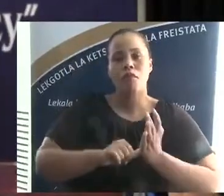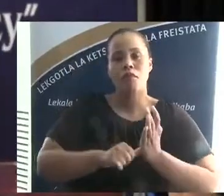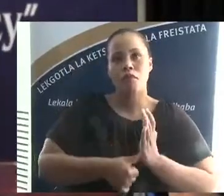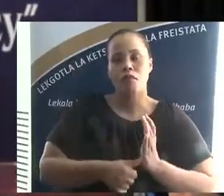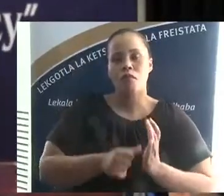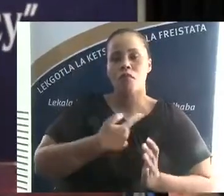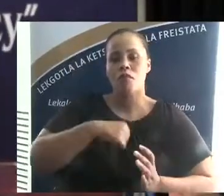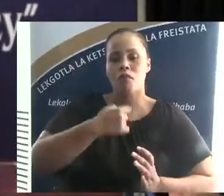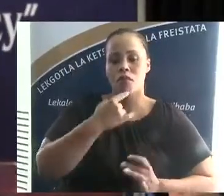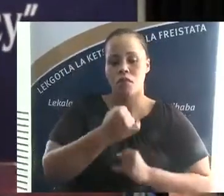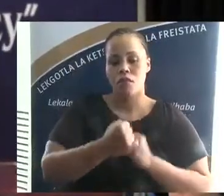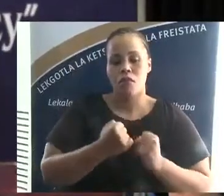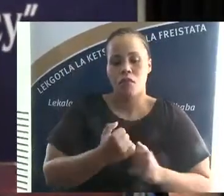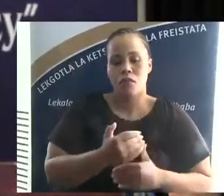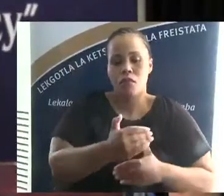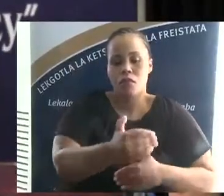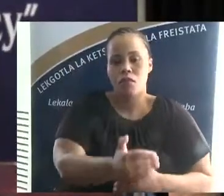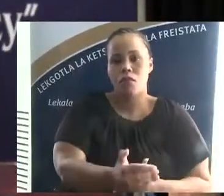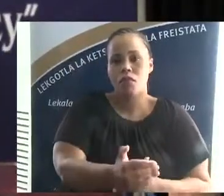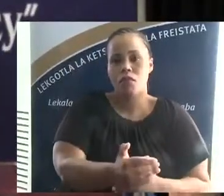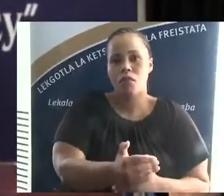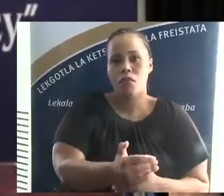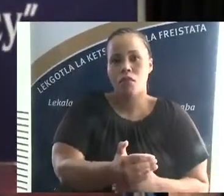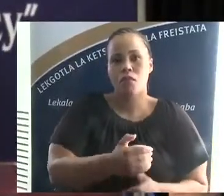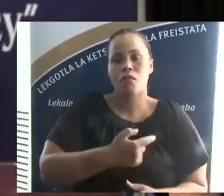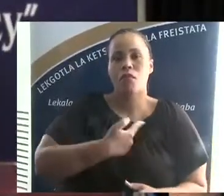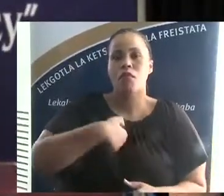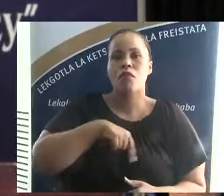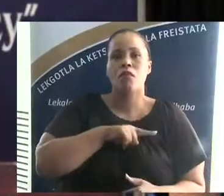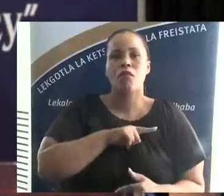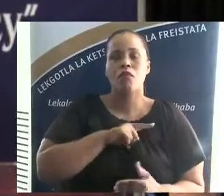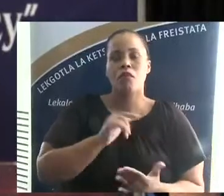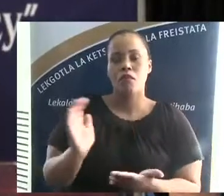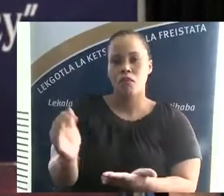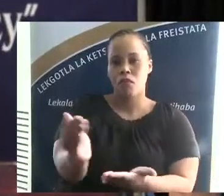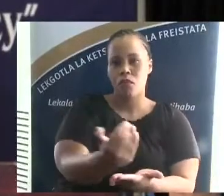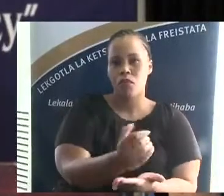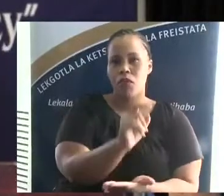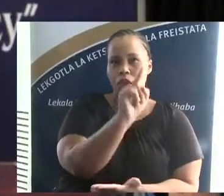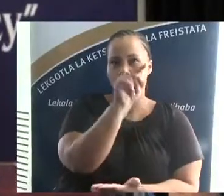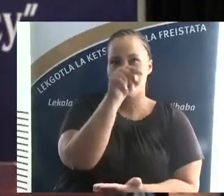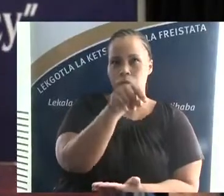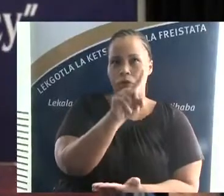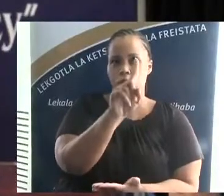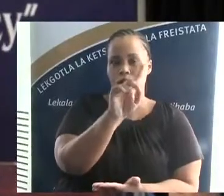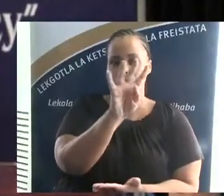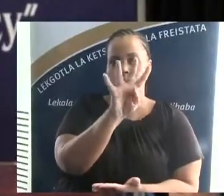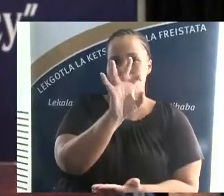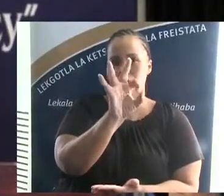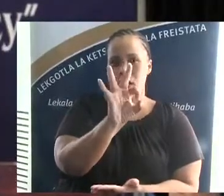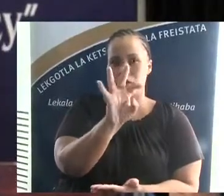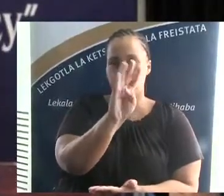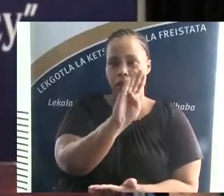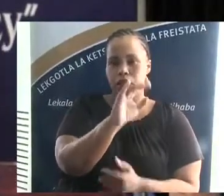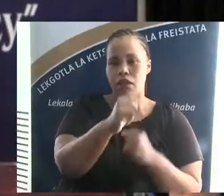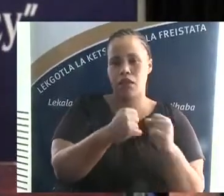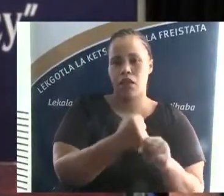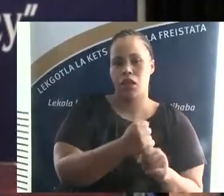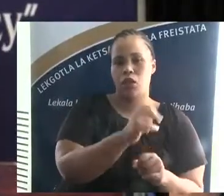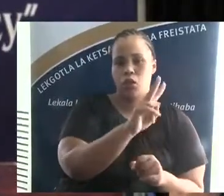over the medium term expenditure framework, we will collect 1.143 billion in